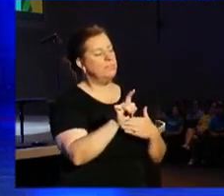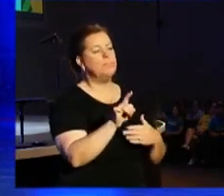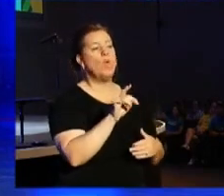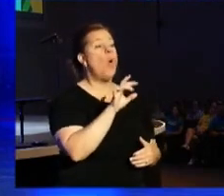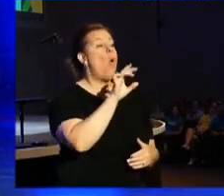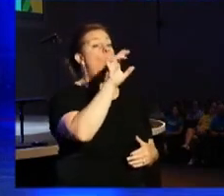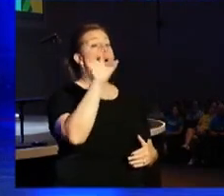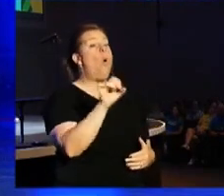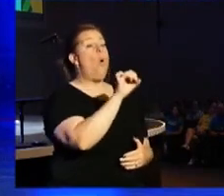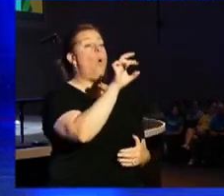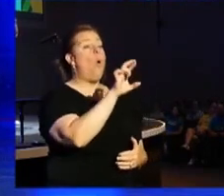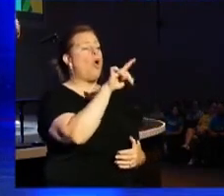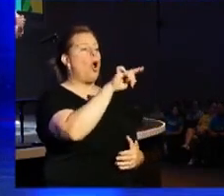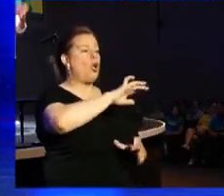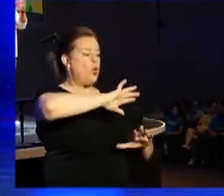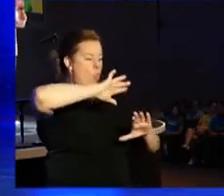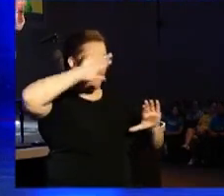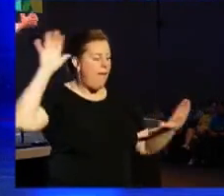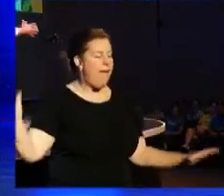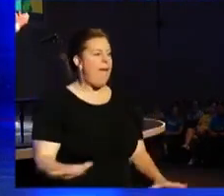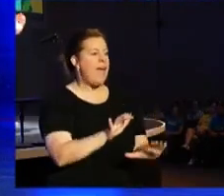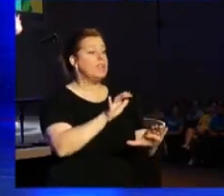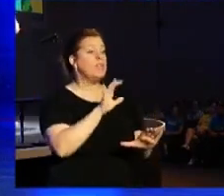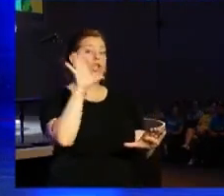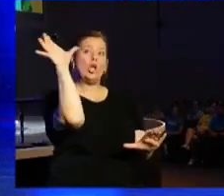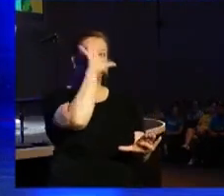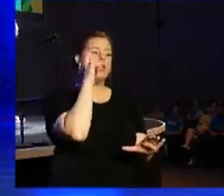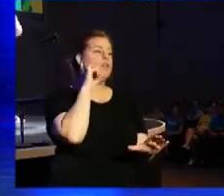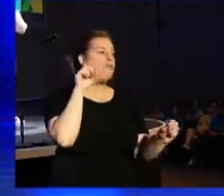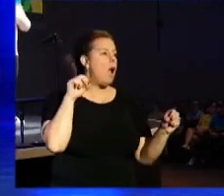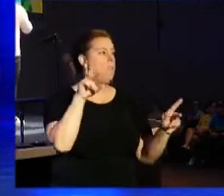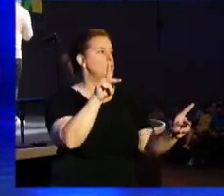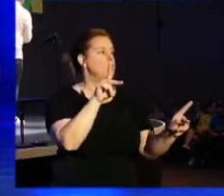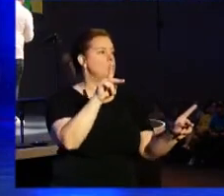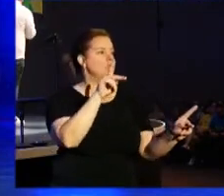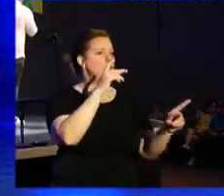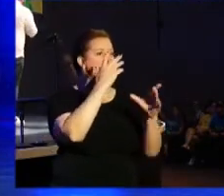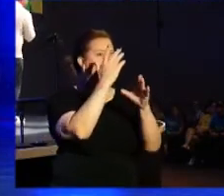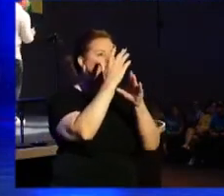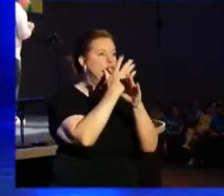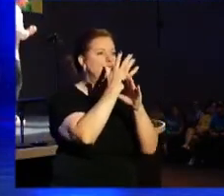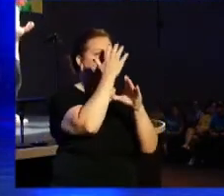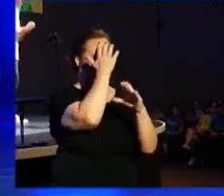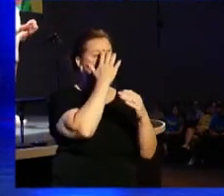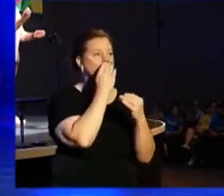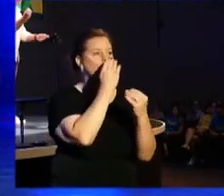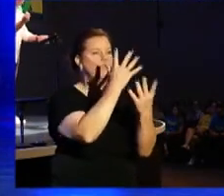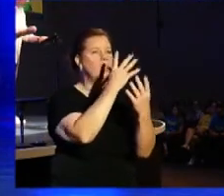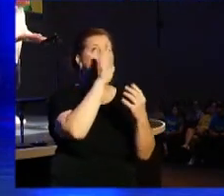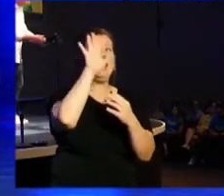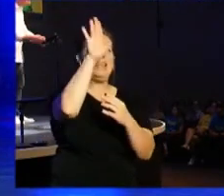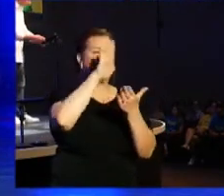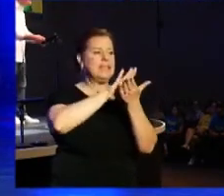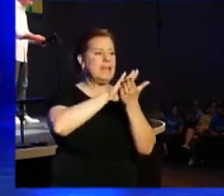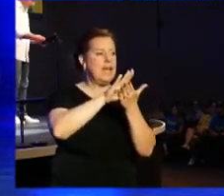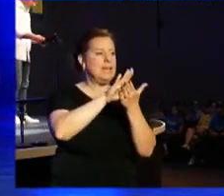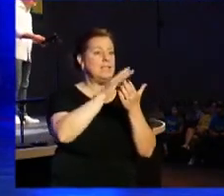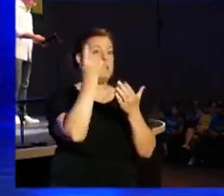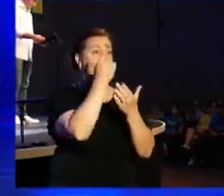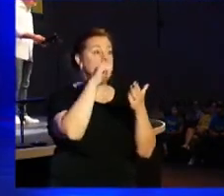are you actively going through this life looking for opportunities to share the kindness of the Lord that you've got a taste